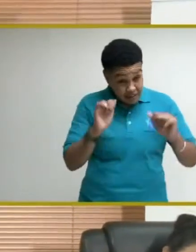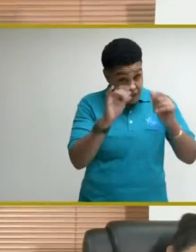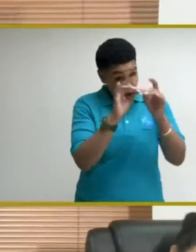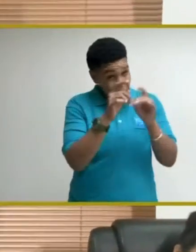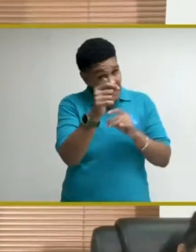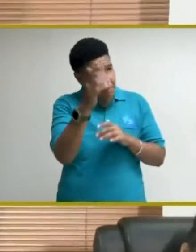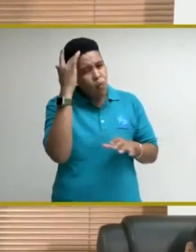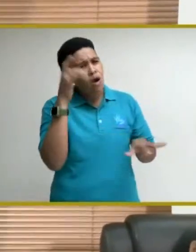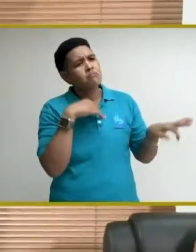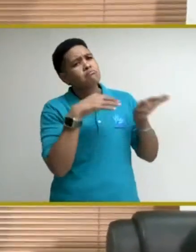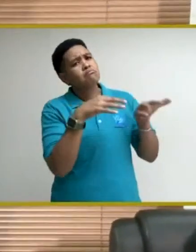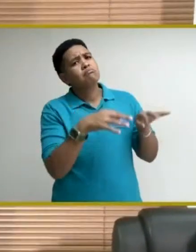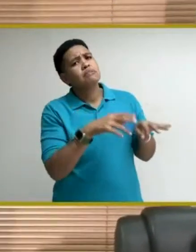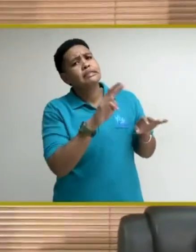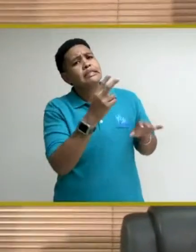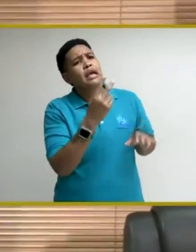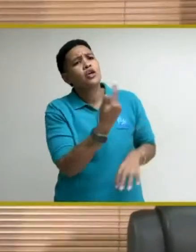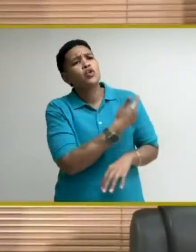second dose.